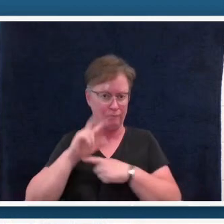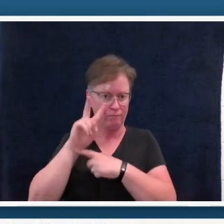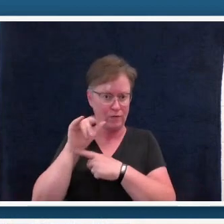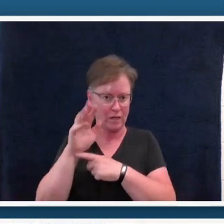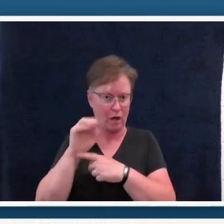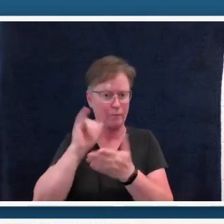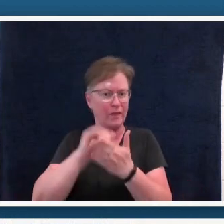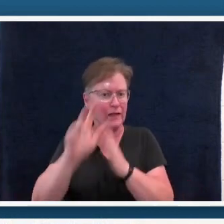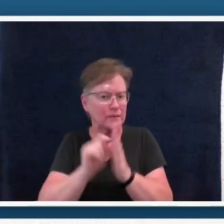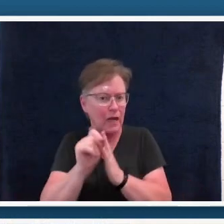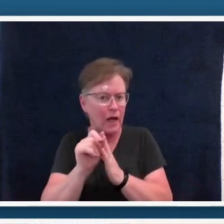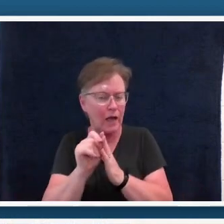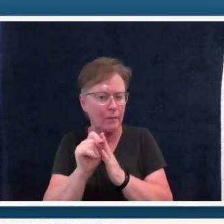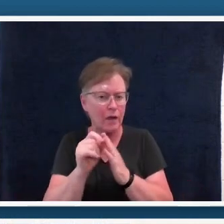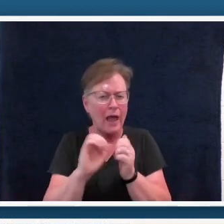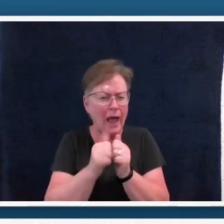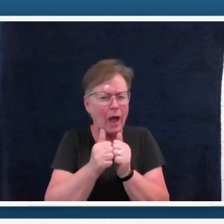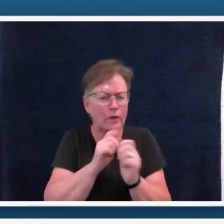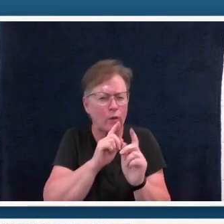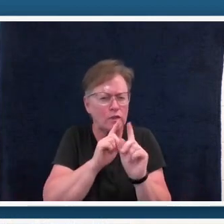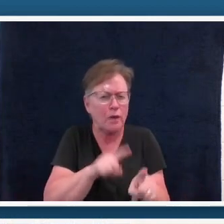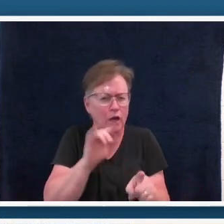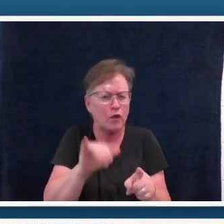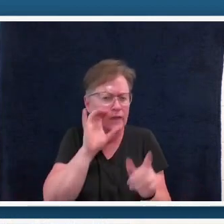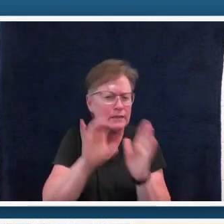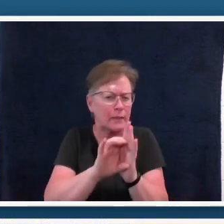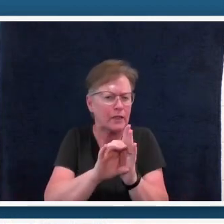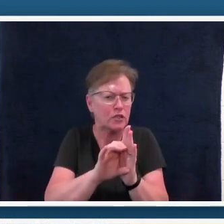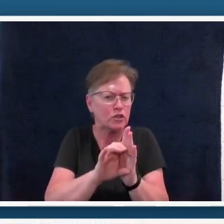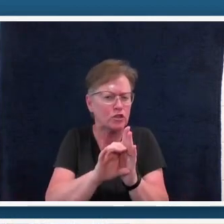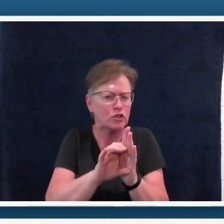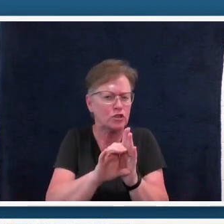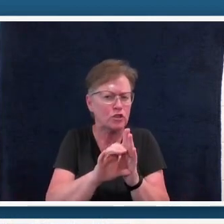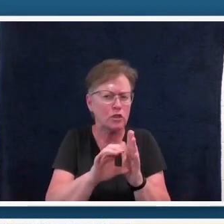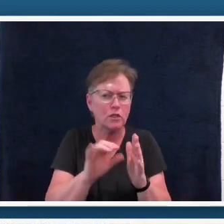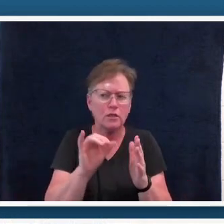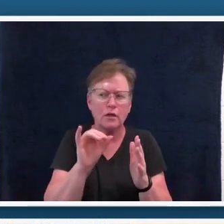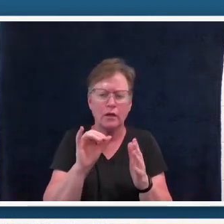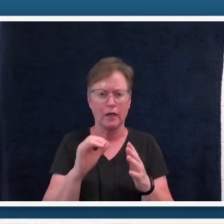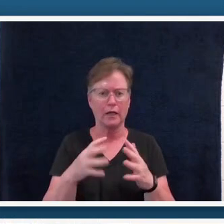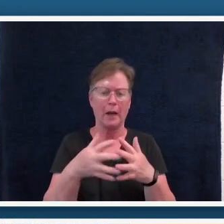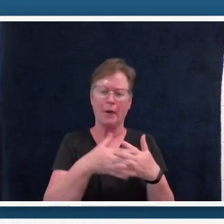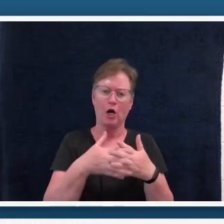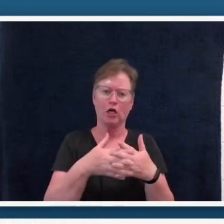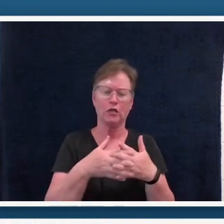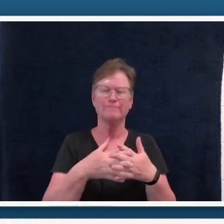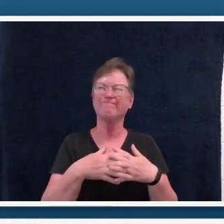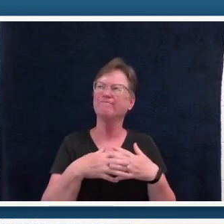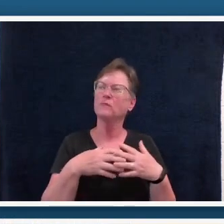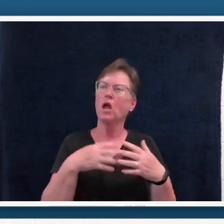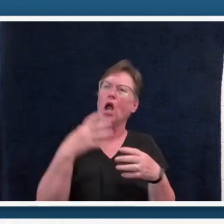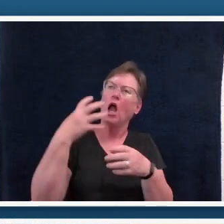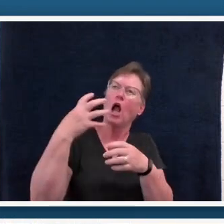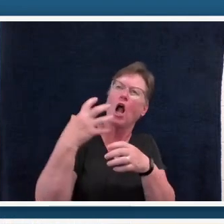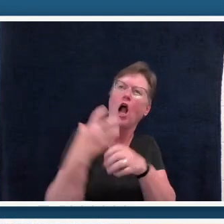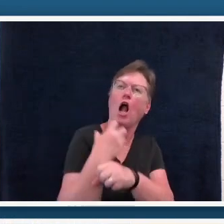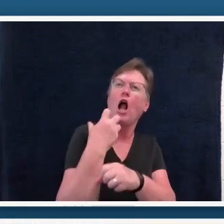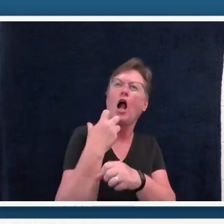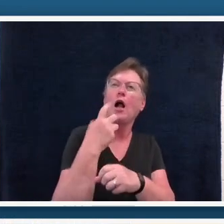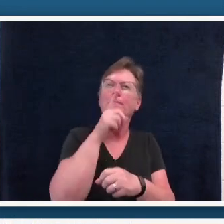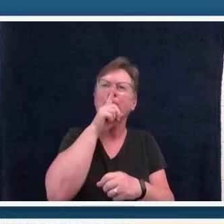feel like American, like just conquerors is the wrong word that I'm struggling to find, but just this